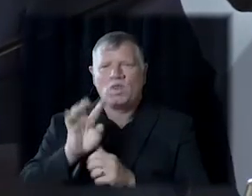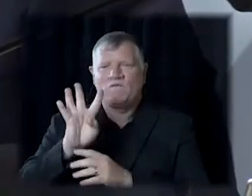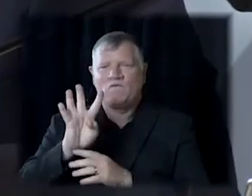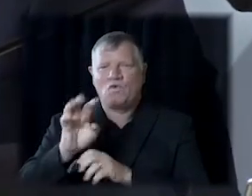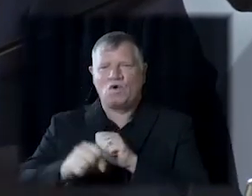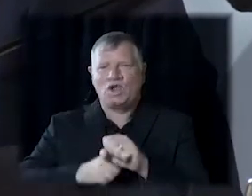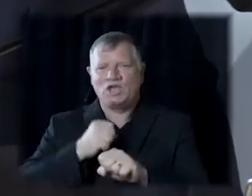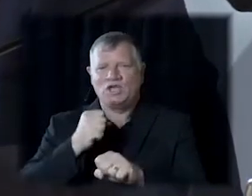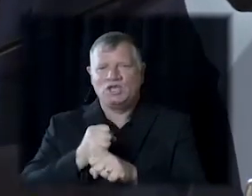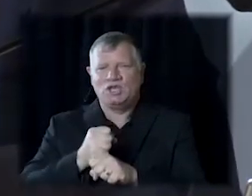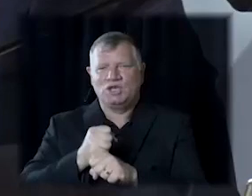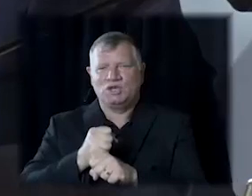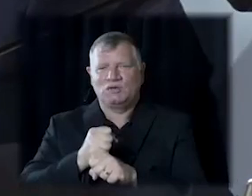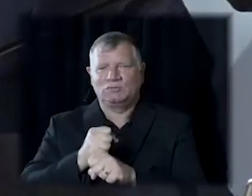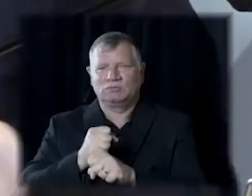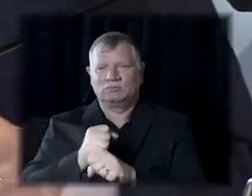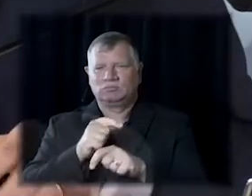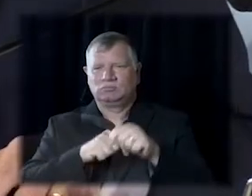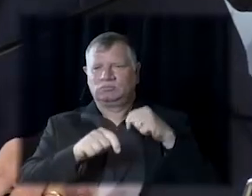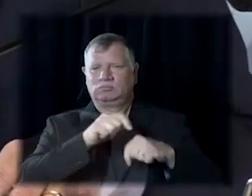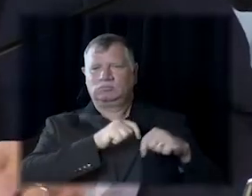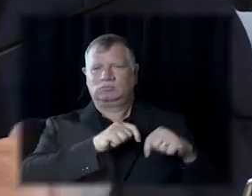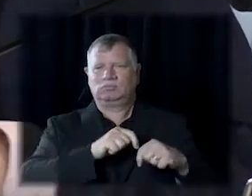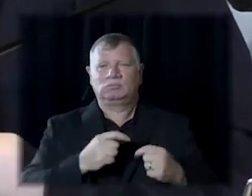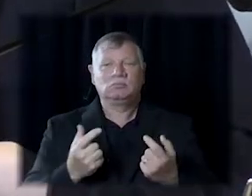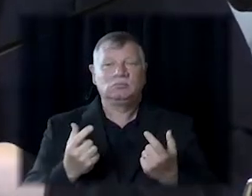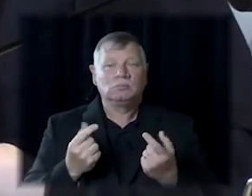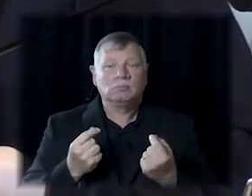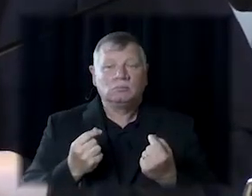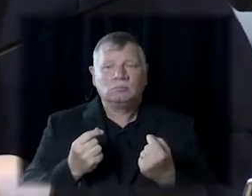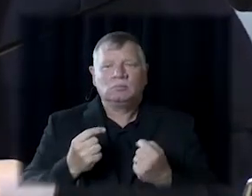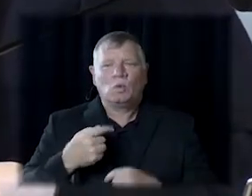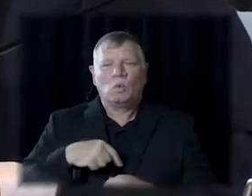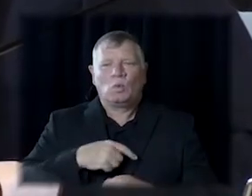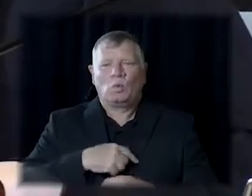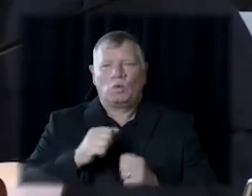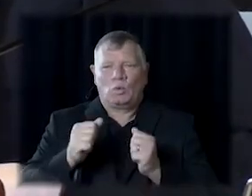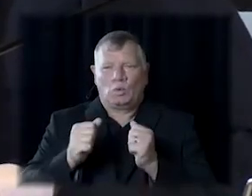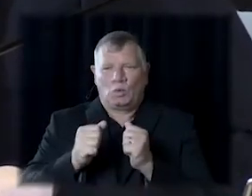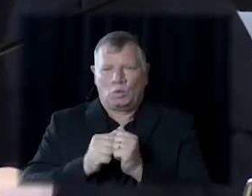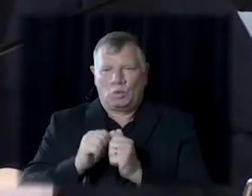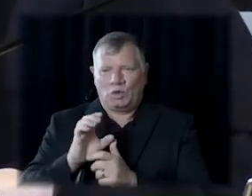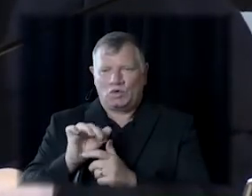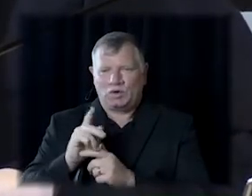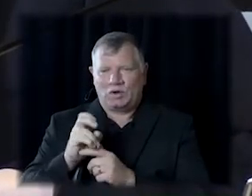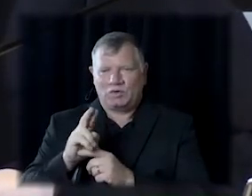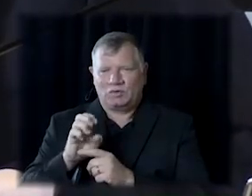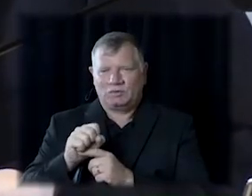window looking back. So what we did was, in conjunction with the creditors committee,